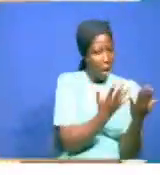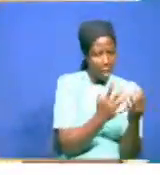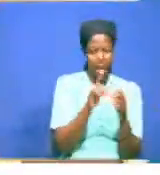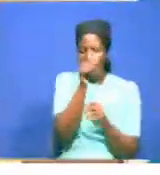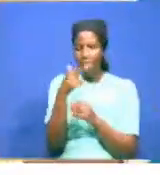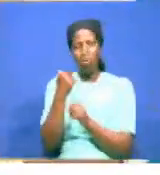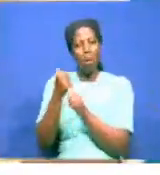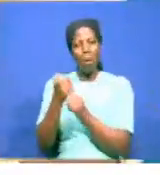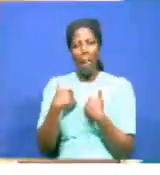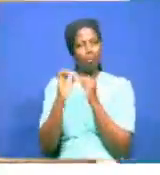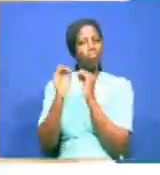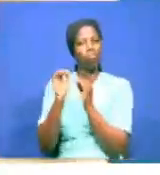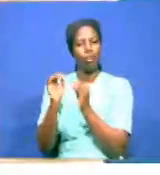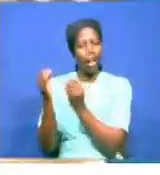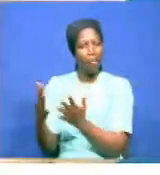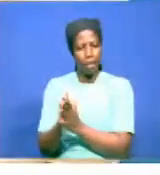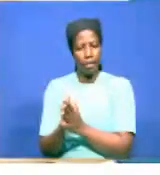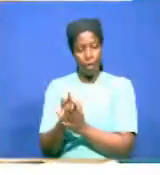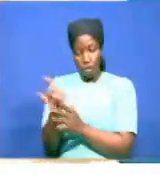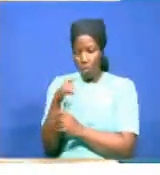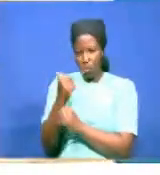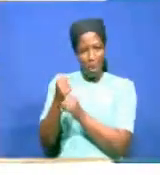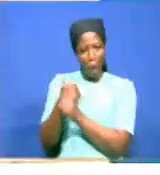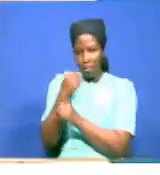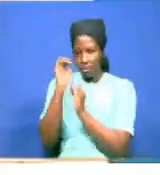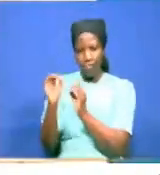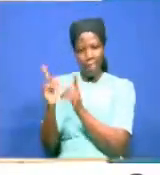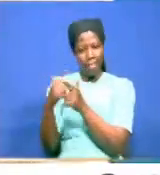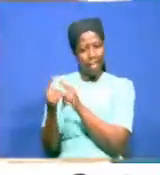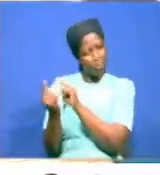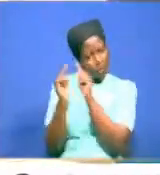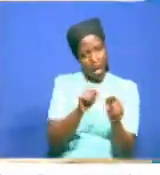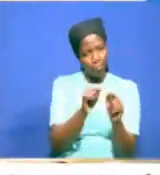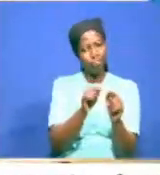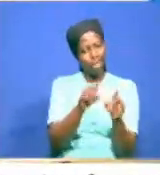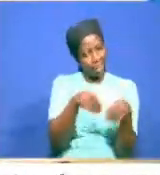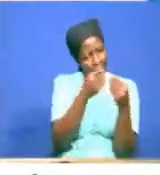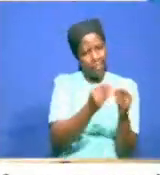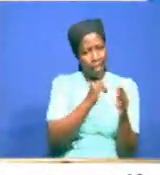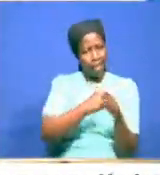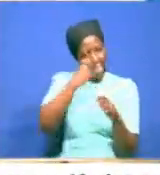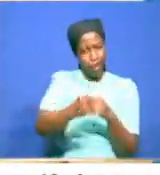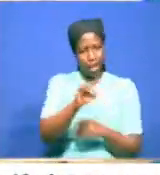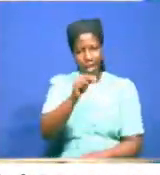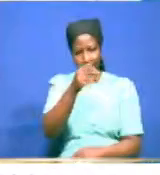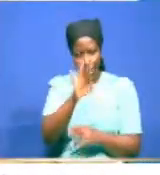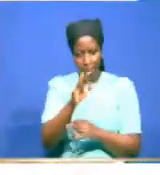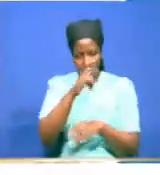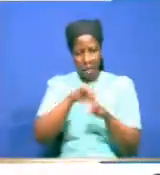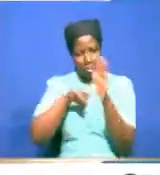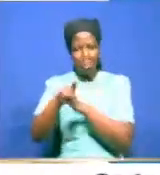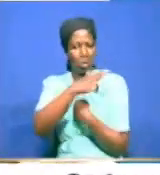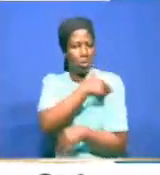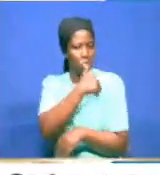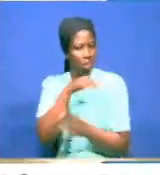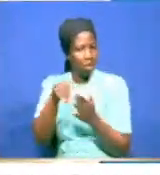then they should be covered by NHIF so that when they go to hospital, they're actually treated. Because there are some persons with disabilities who languish in pain. Mm-hmm. They